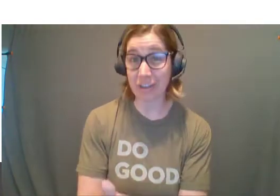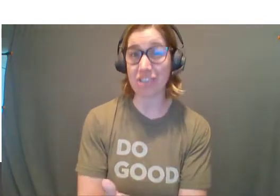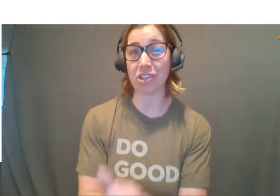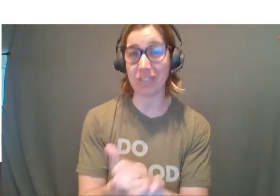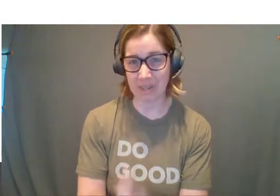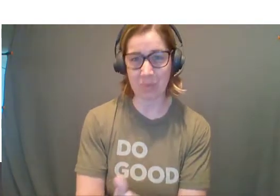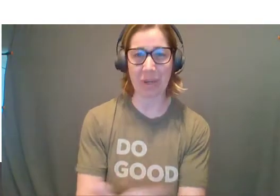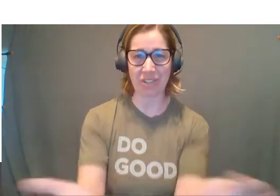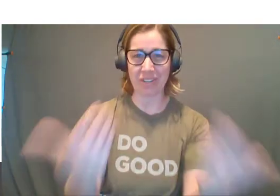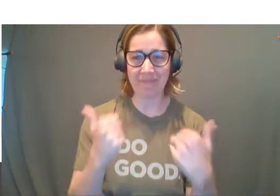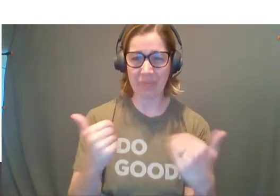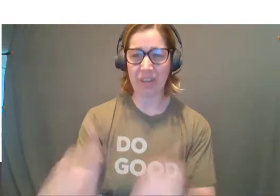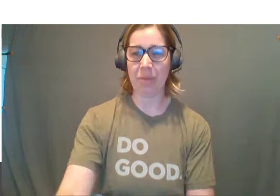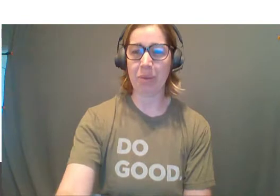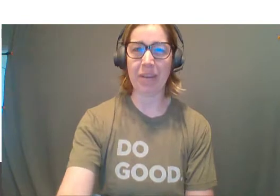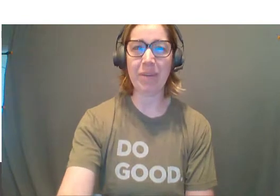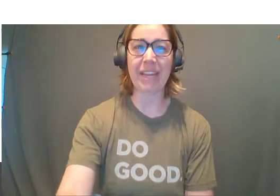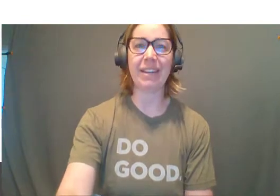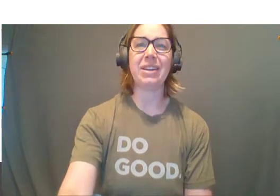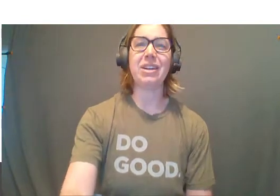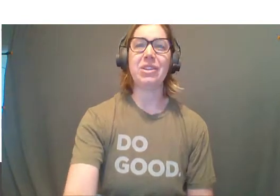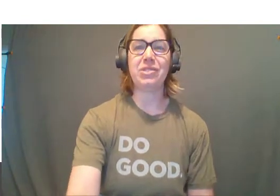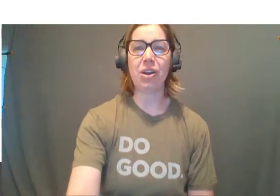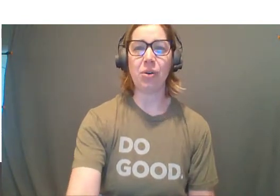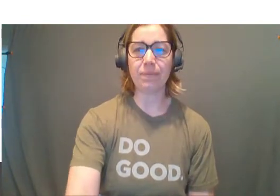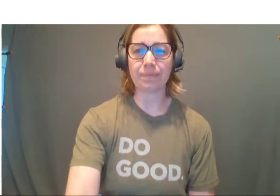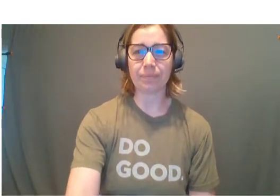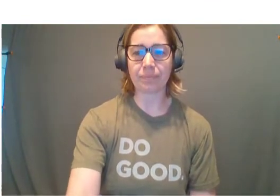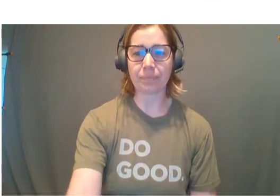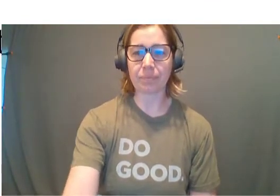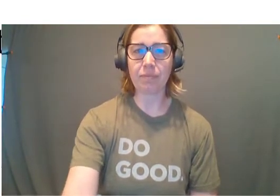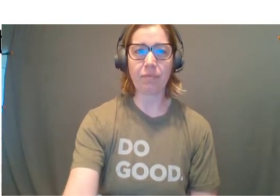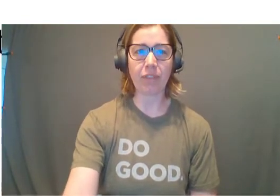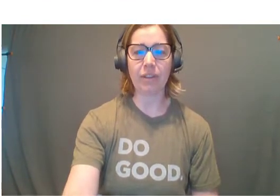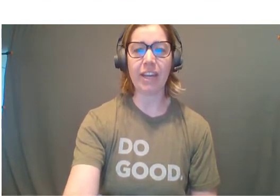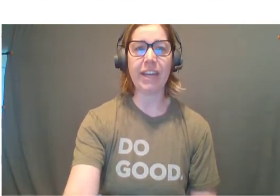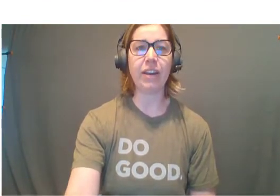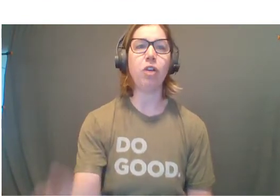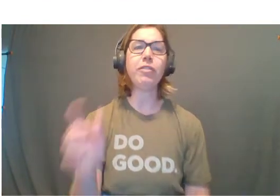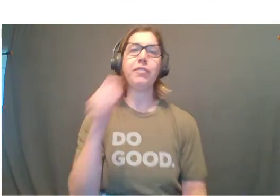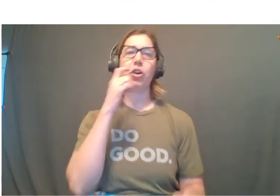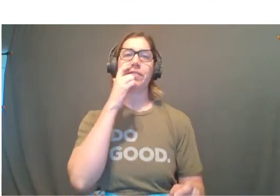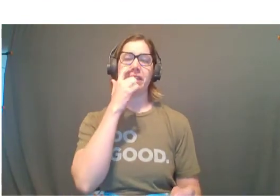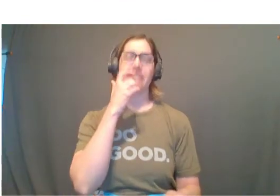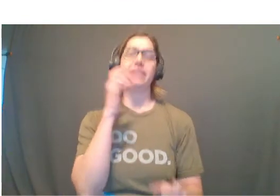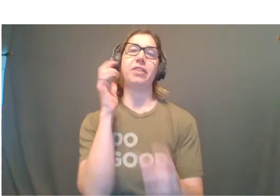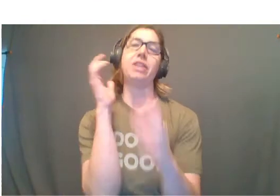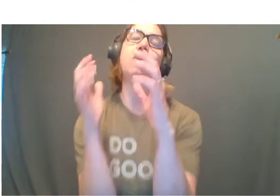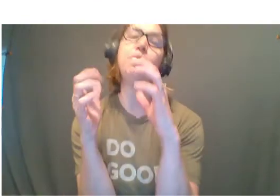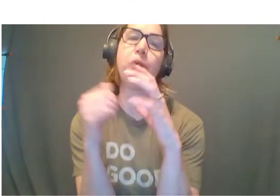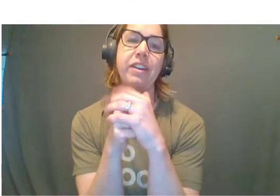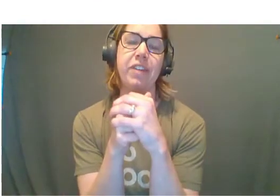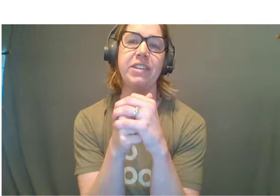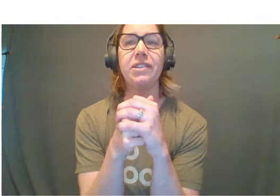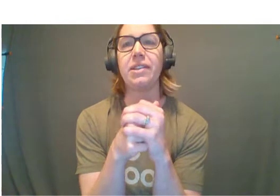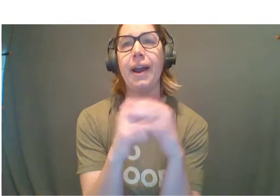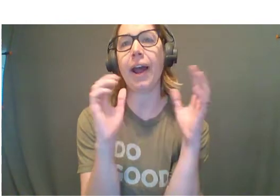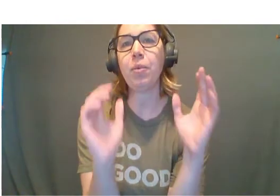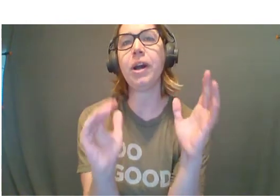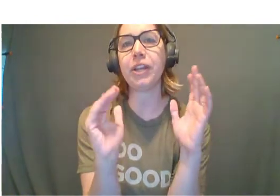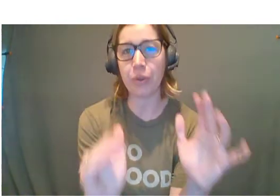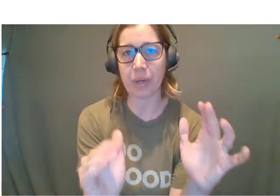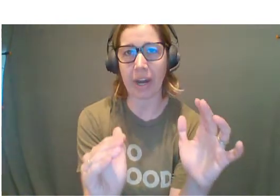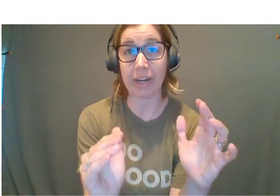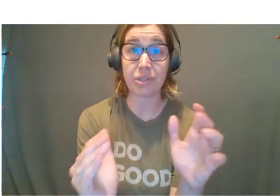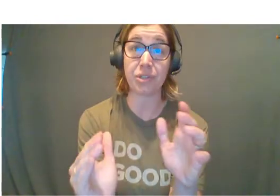and Facial Expression by me. So, the overview of this activity, the whole point of this is that